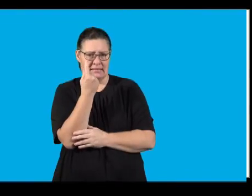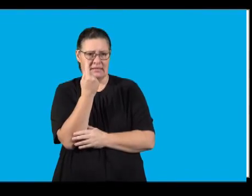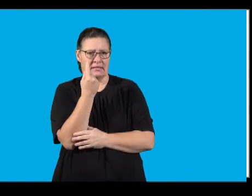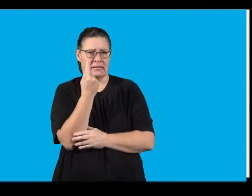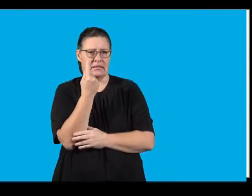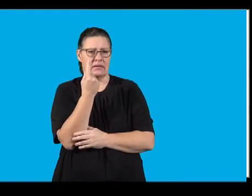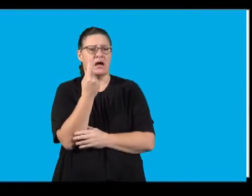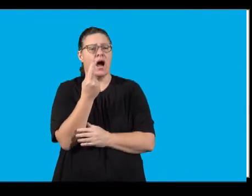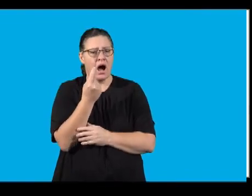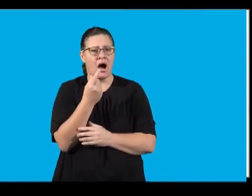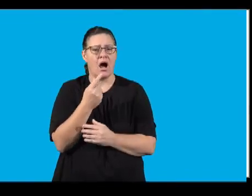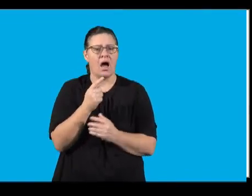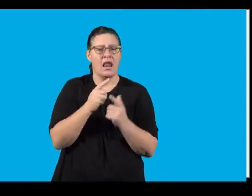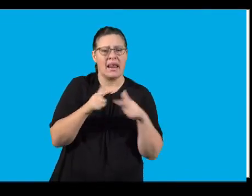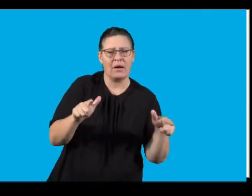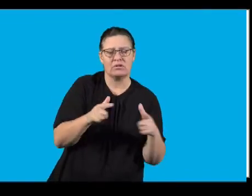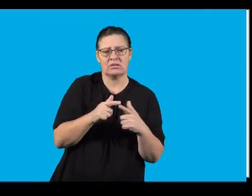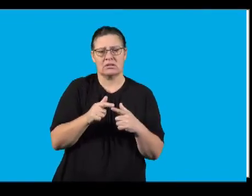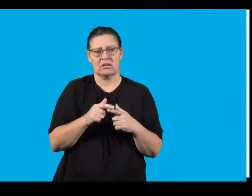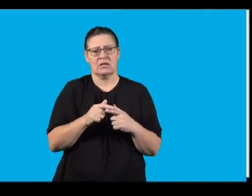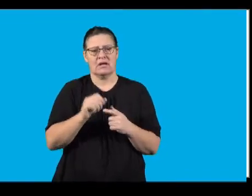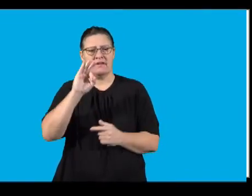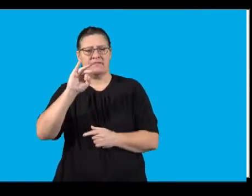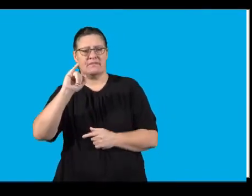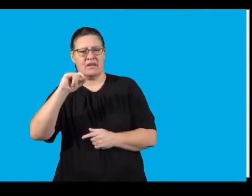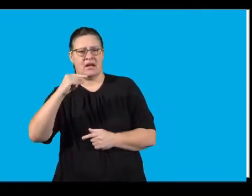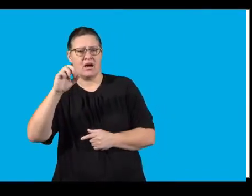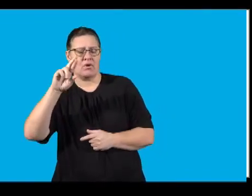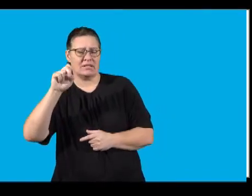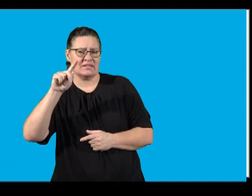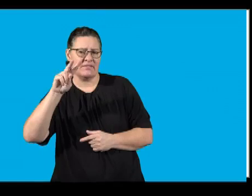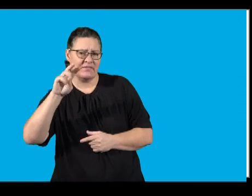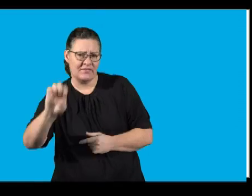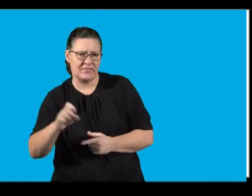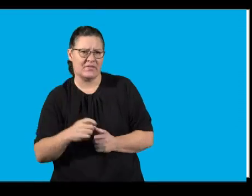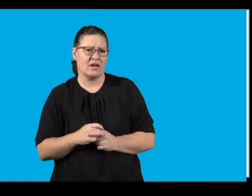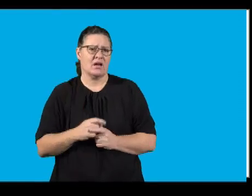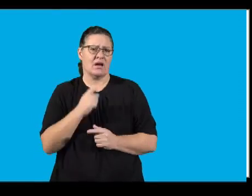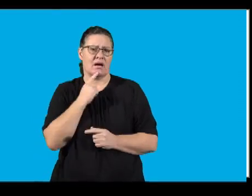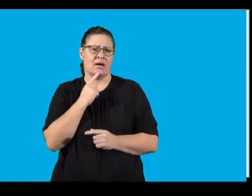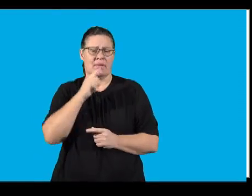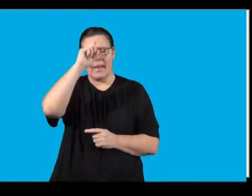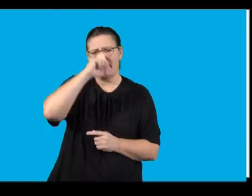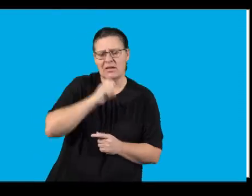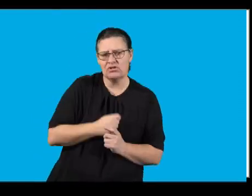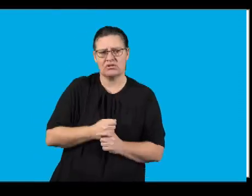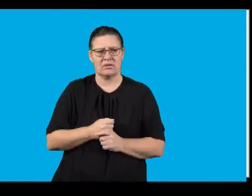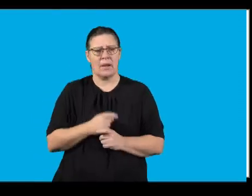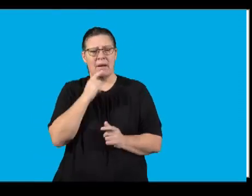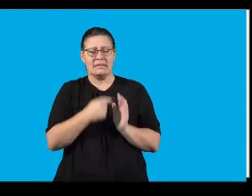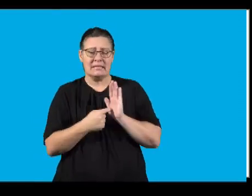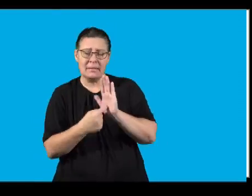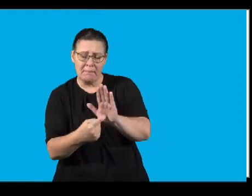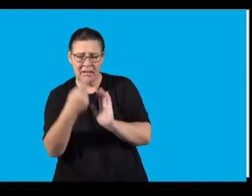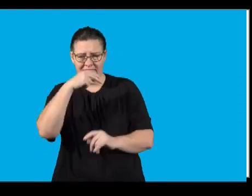figurative language, imagery, or symbols. You should know how to interpret elements in literature text, all right?